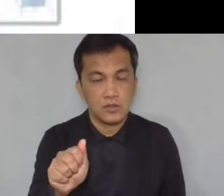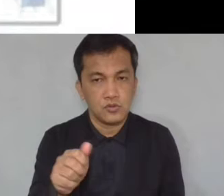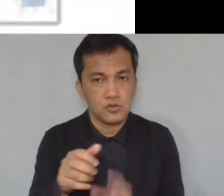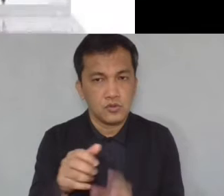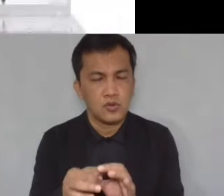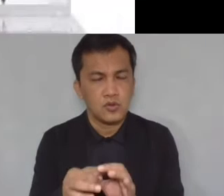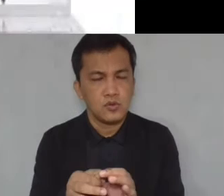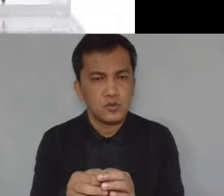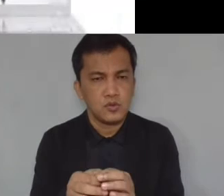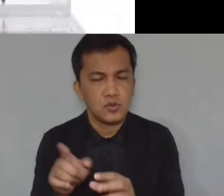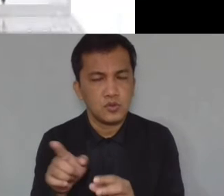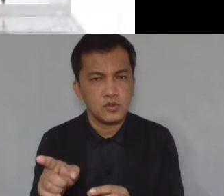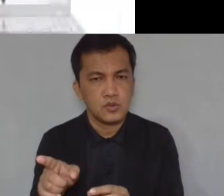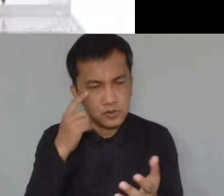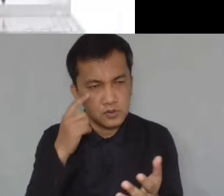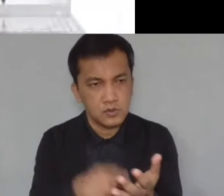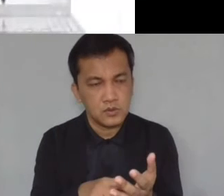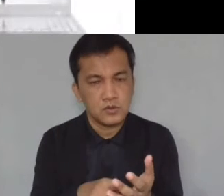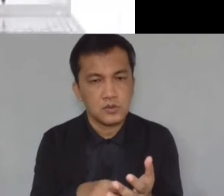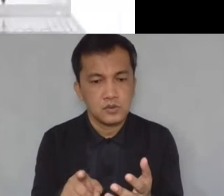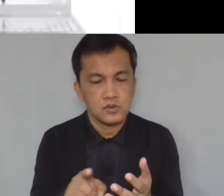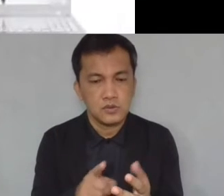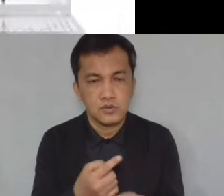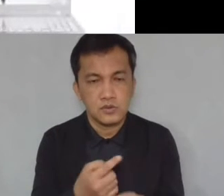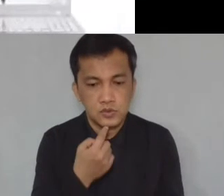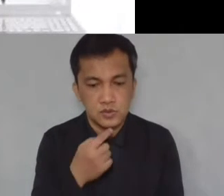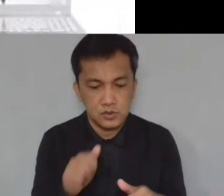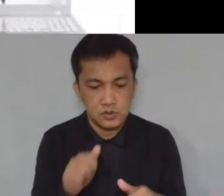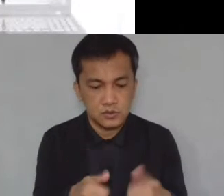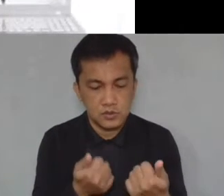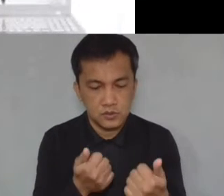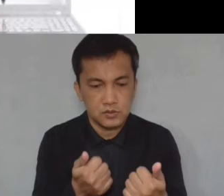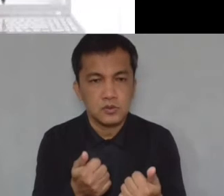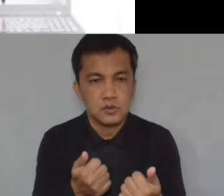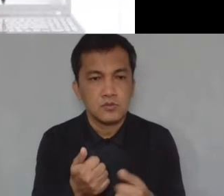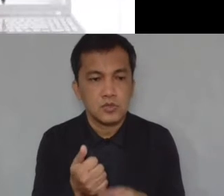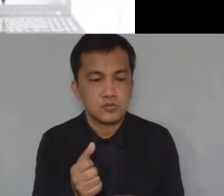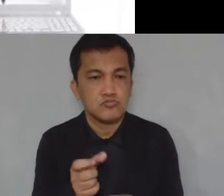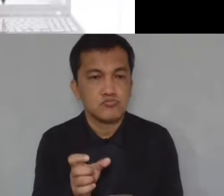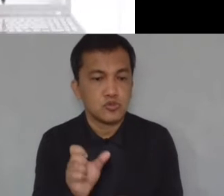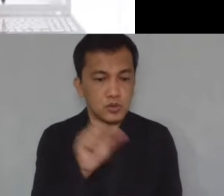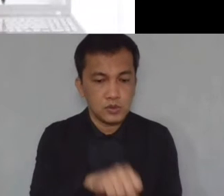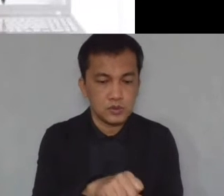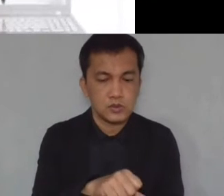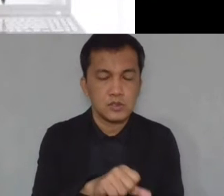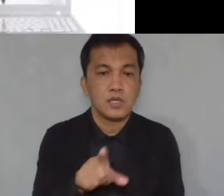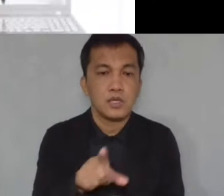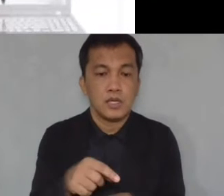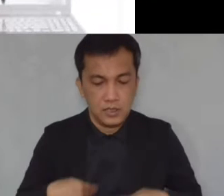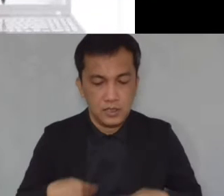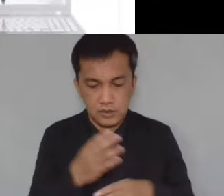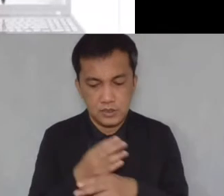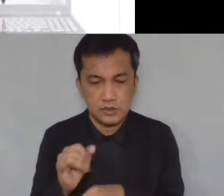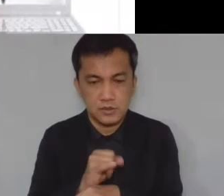coordinated with this is recognizable seriousness of challenges overwhelming the healthcare industry. The Philippine Medical